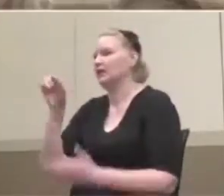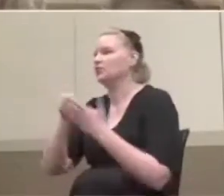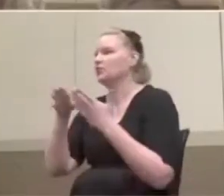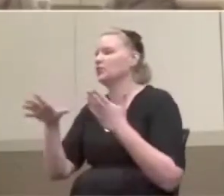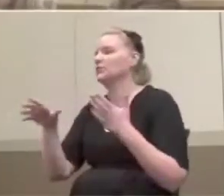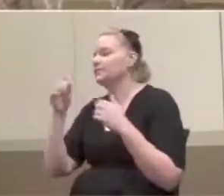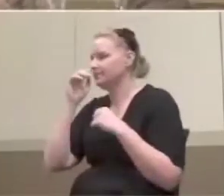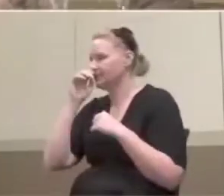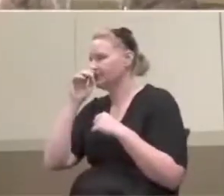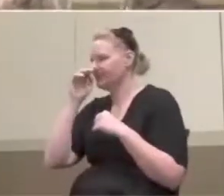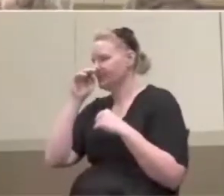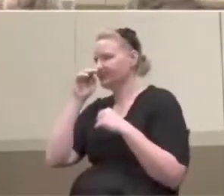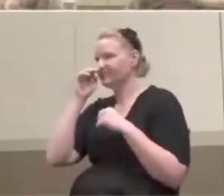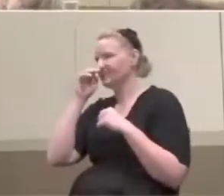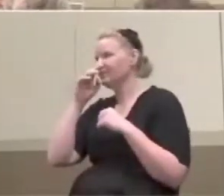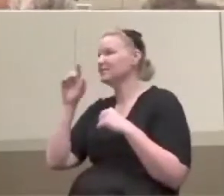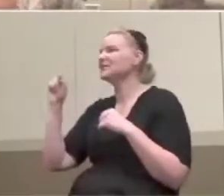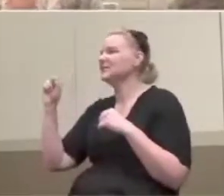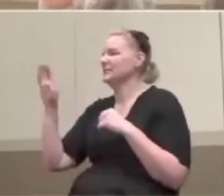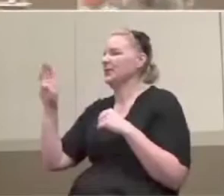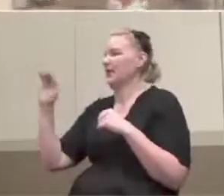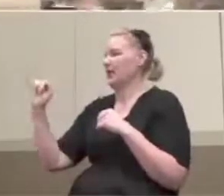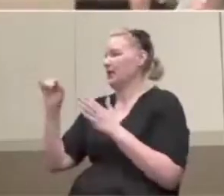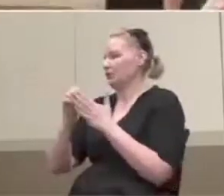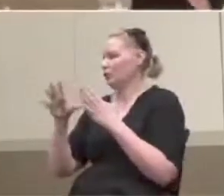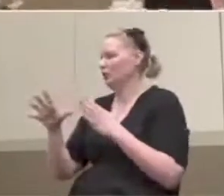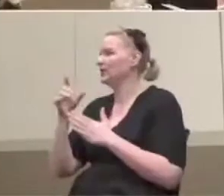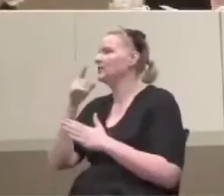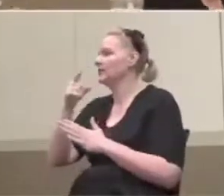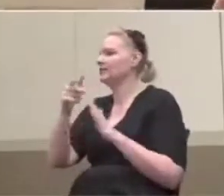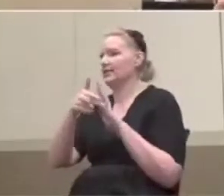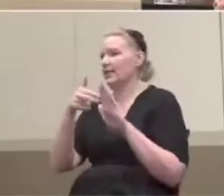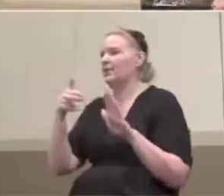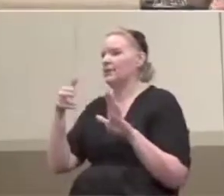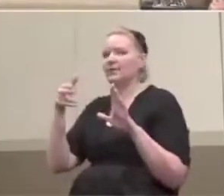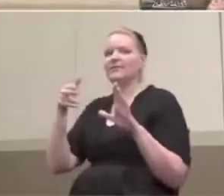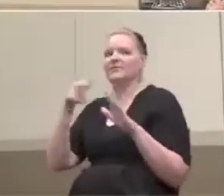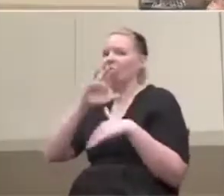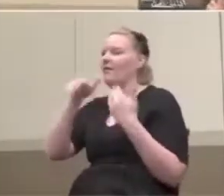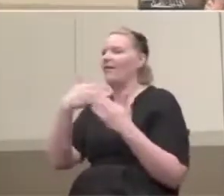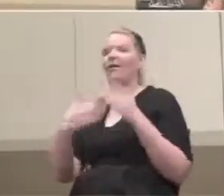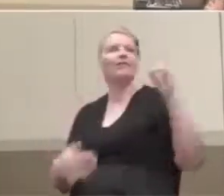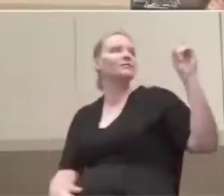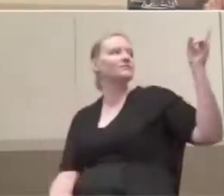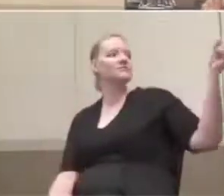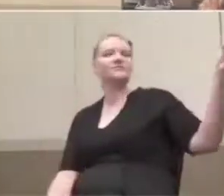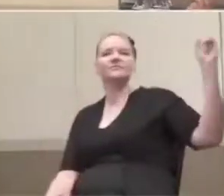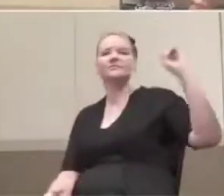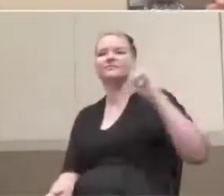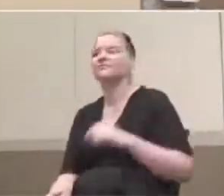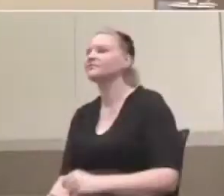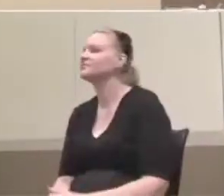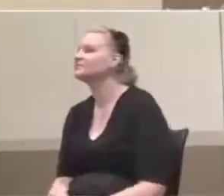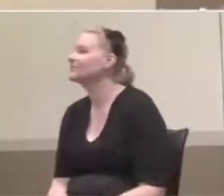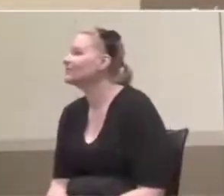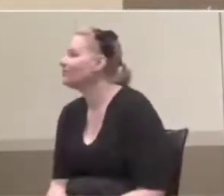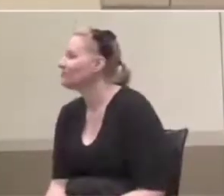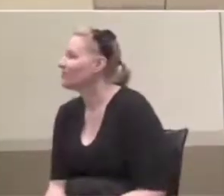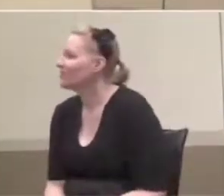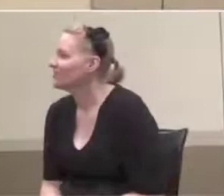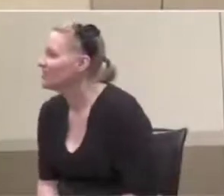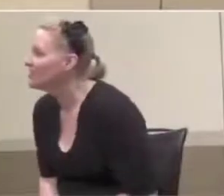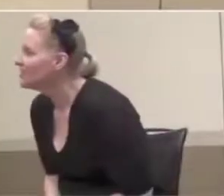Actually he falls under every category because it's so severe. He has a personal development, so he's at kindergarten level, emotionally, he's